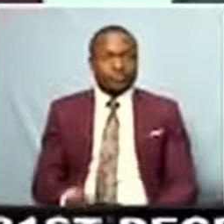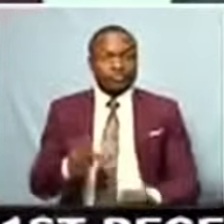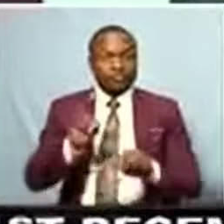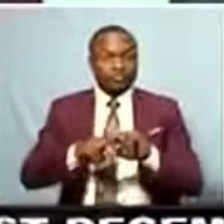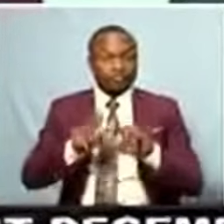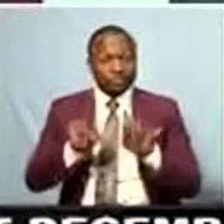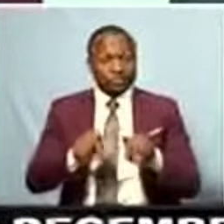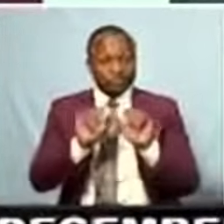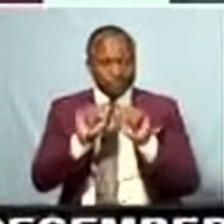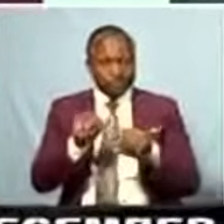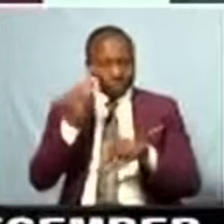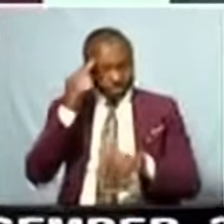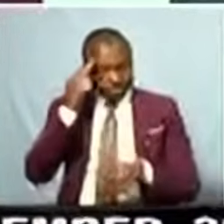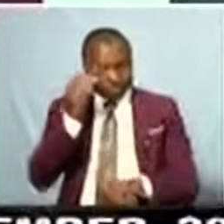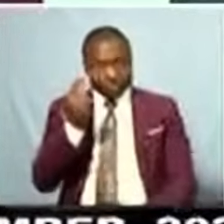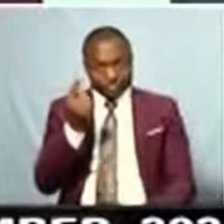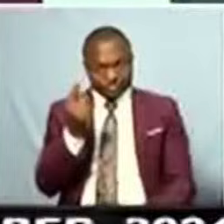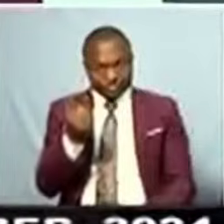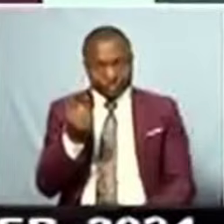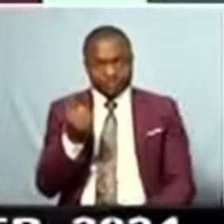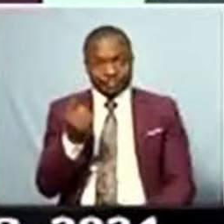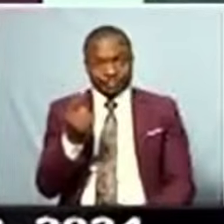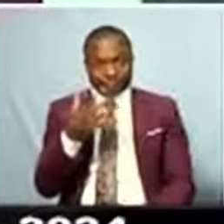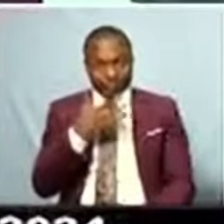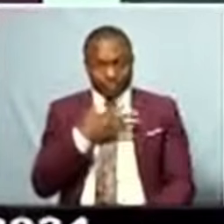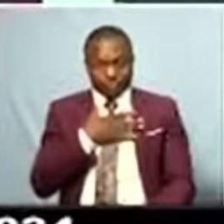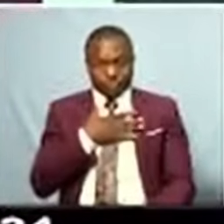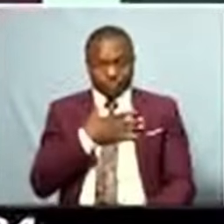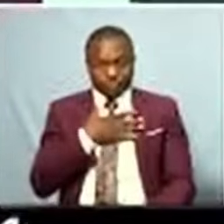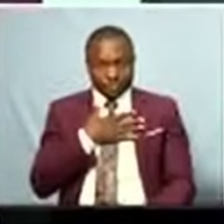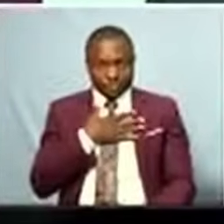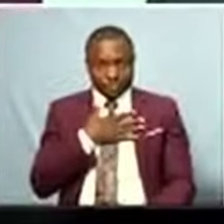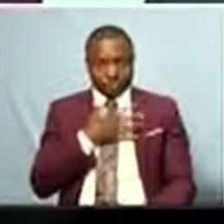that it was on one of my routine